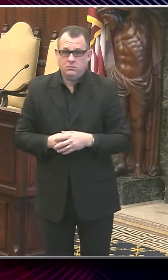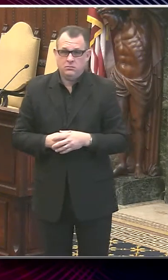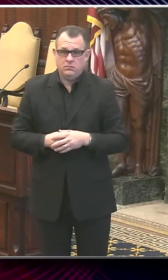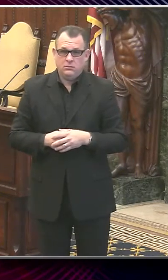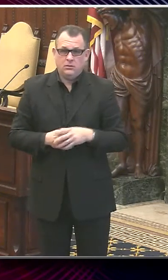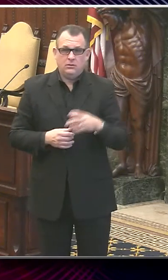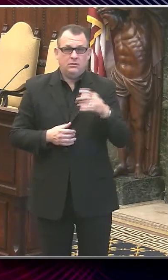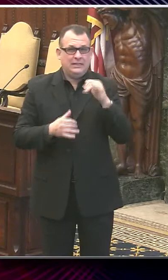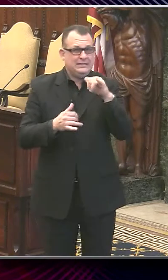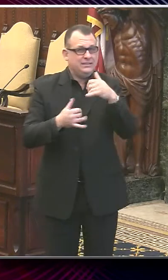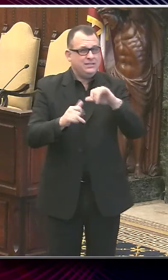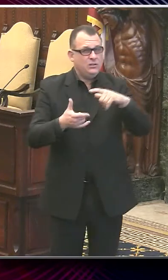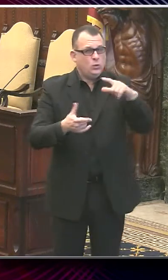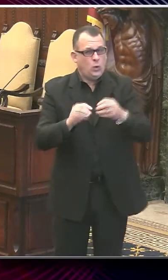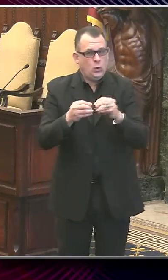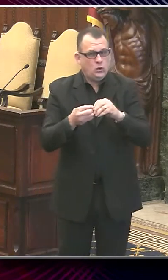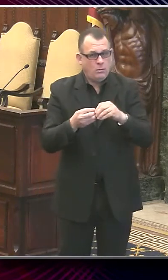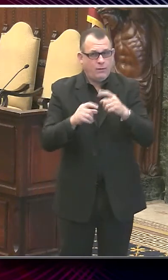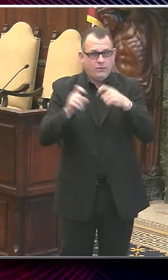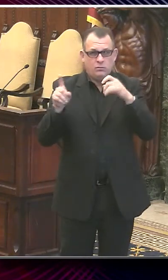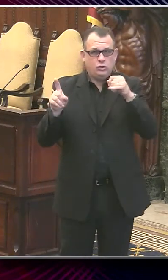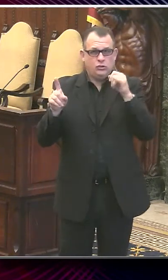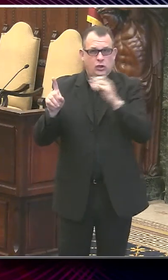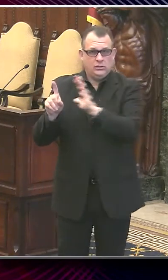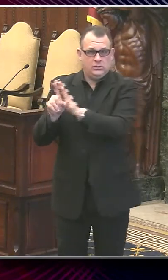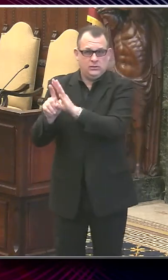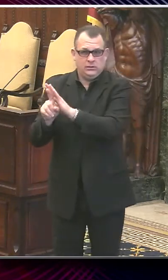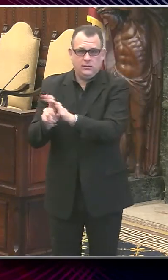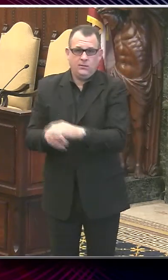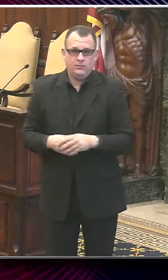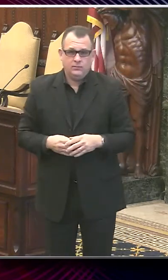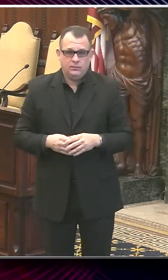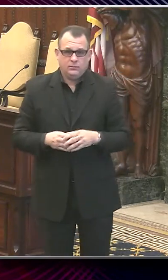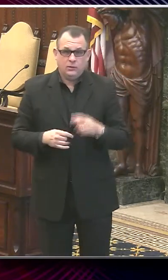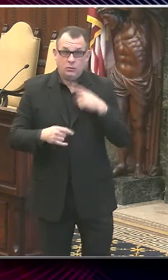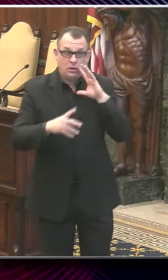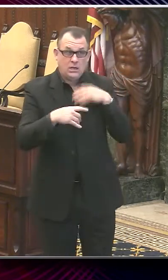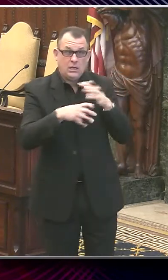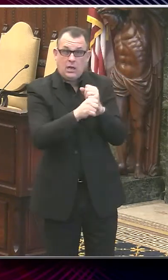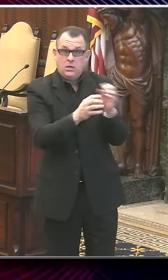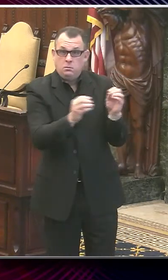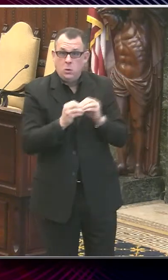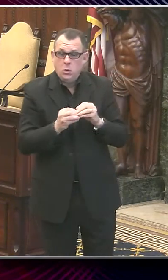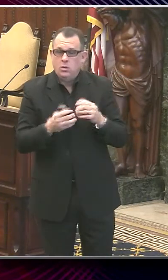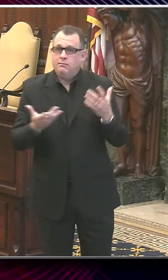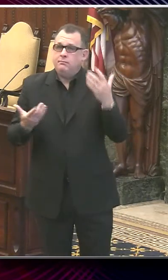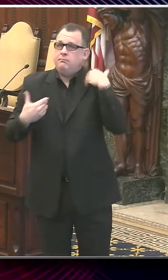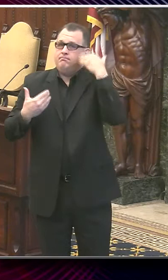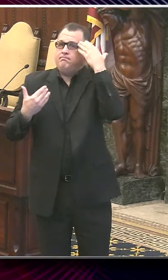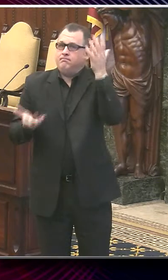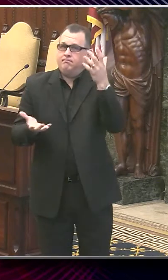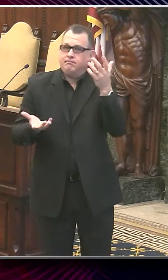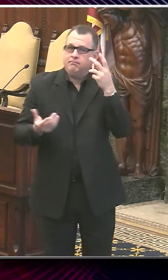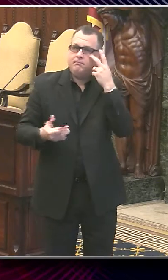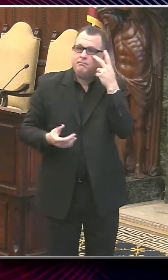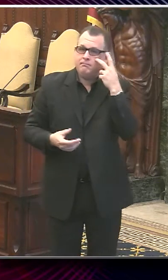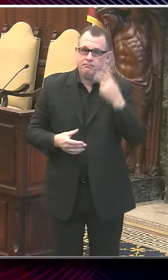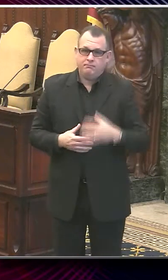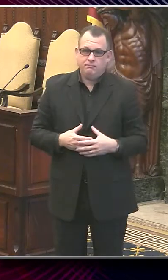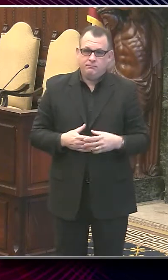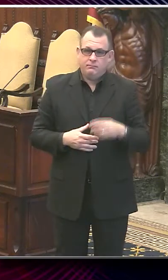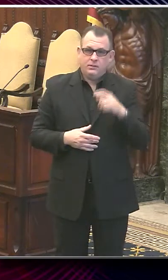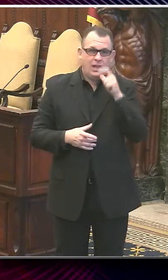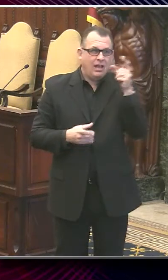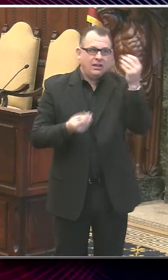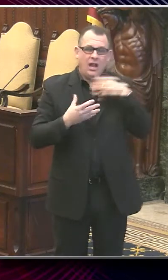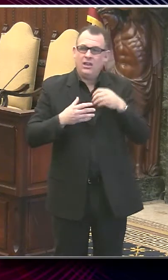small amount of Johnson & Johnson, and it's unclear if we'll get any more since we continue to get very little information about future dose